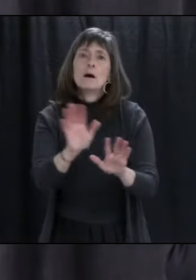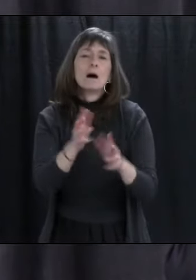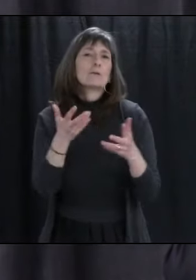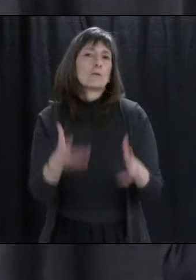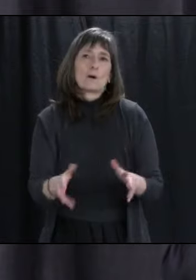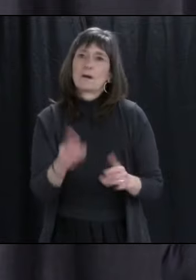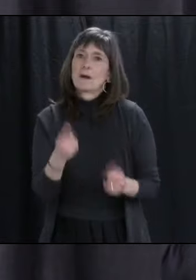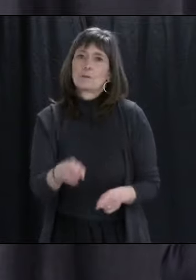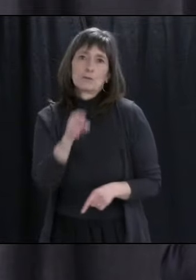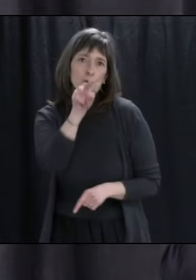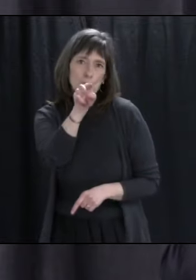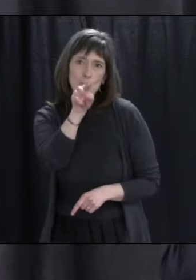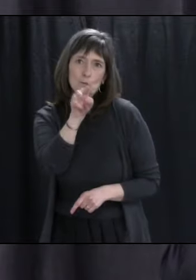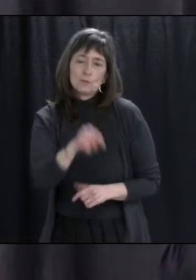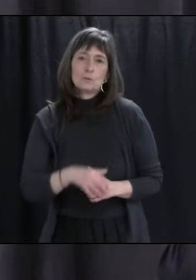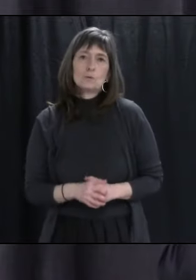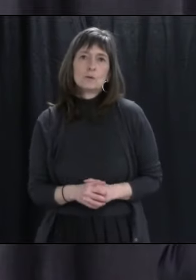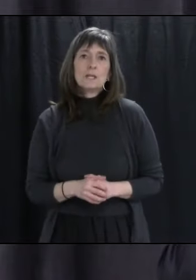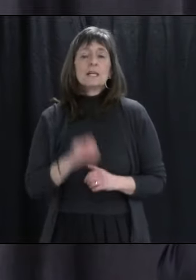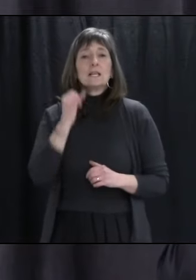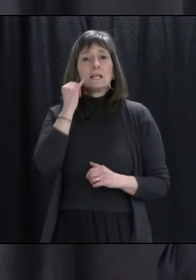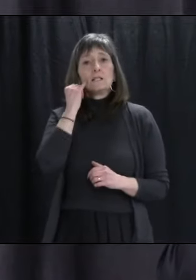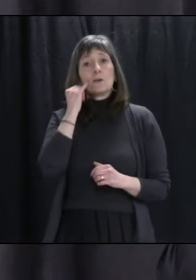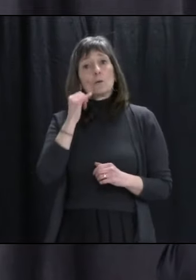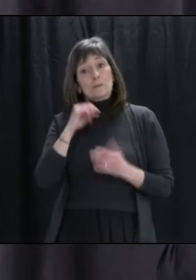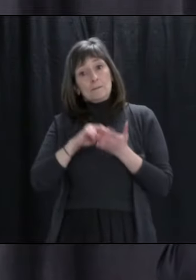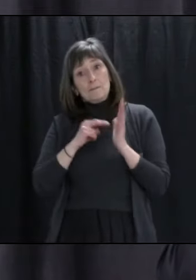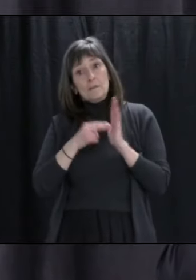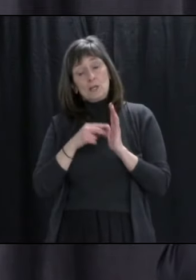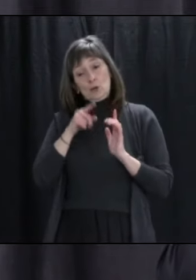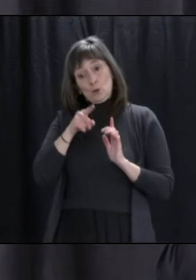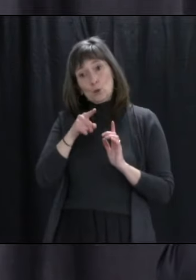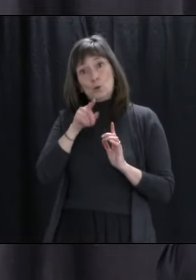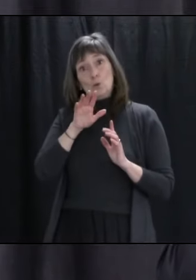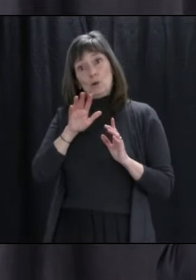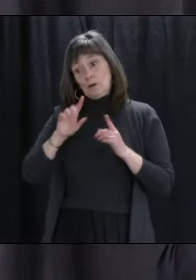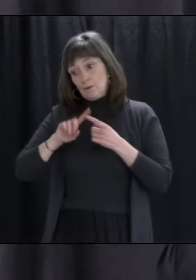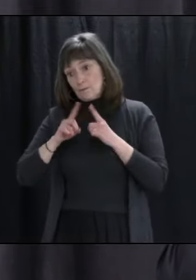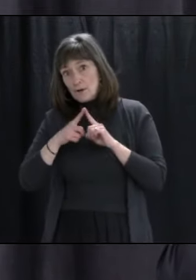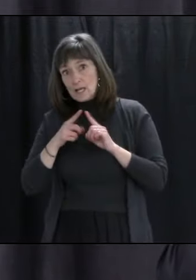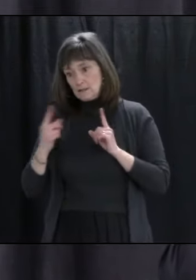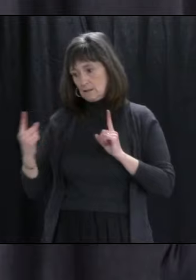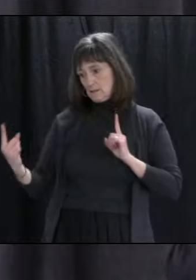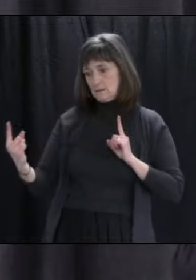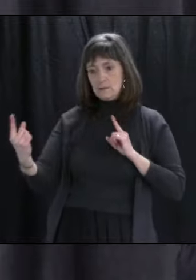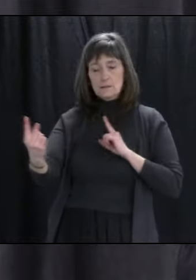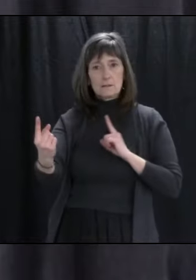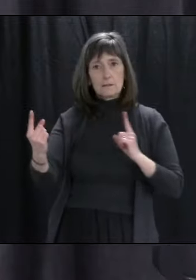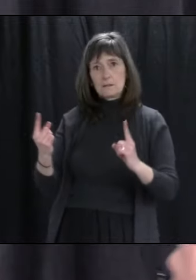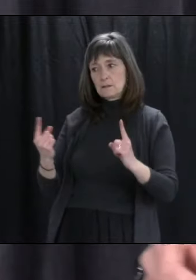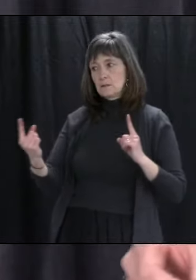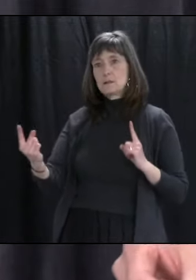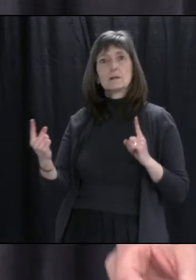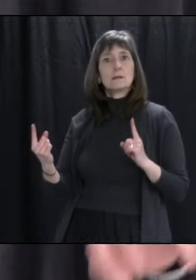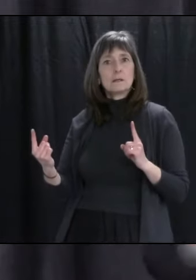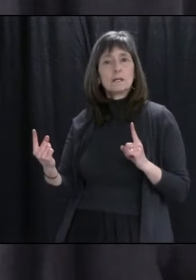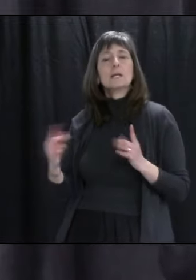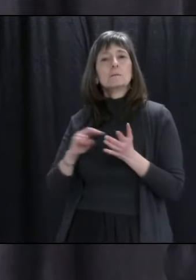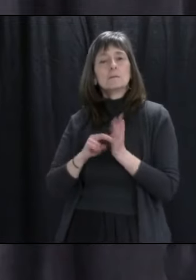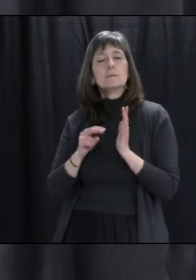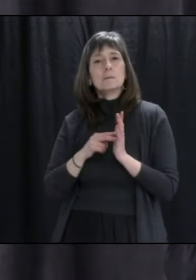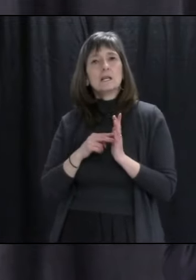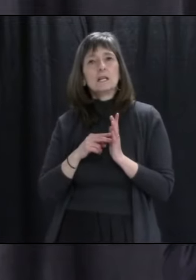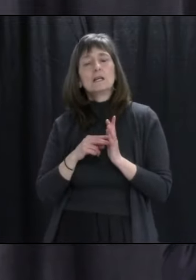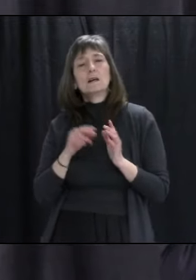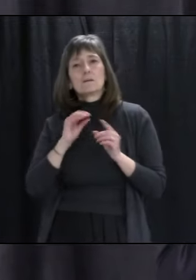that you can keep with you and your friends can limit the spread of this virus. We will continue to work for you. We will continue to